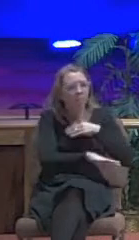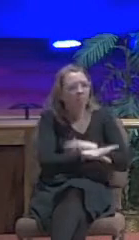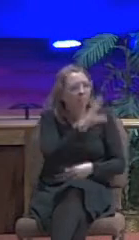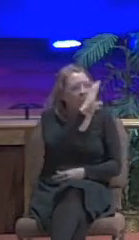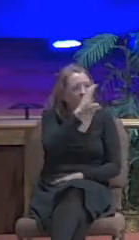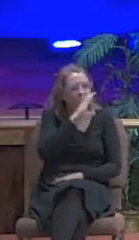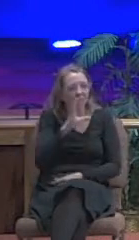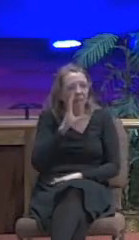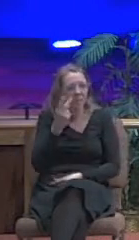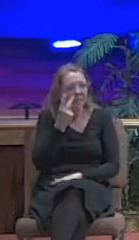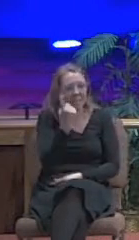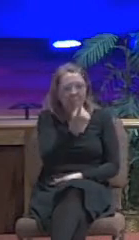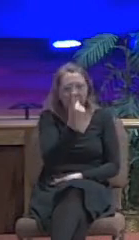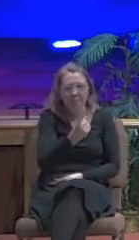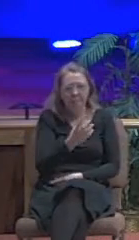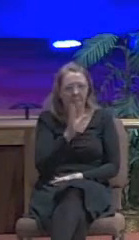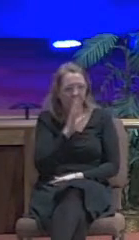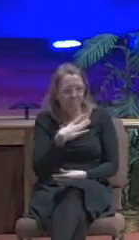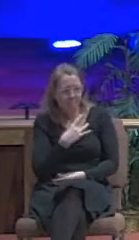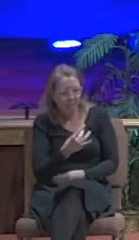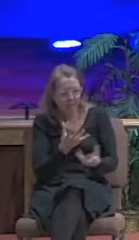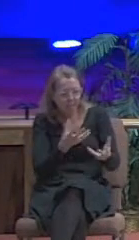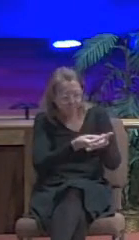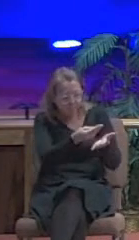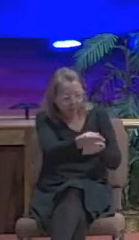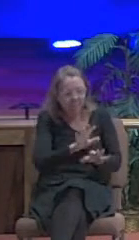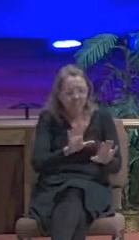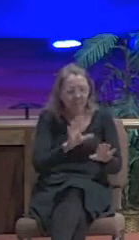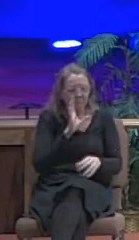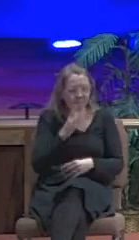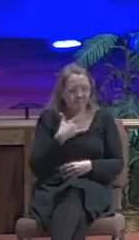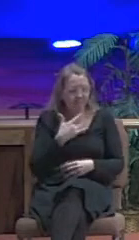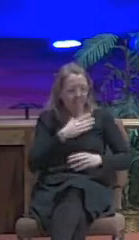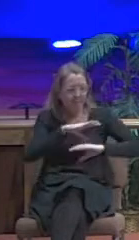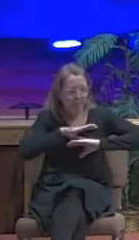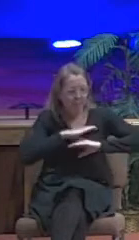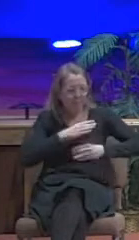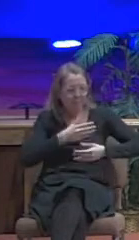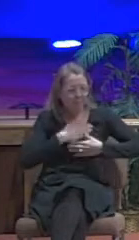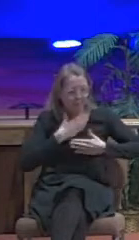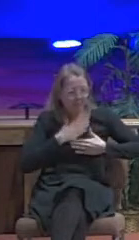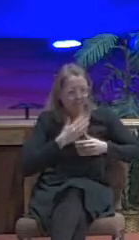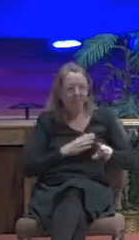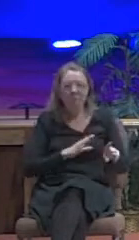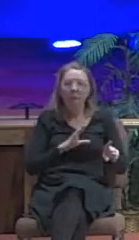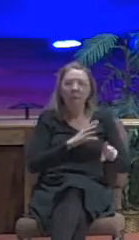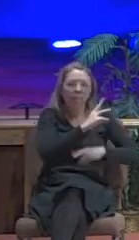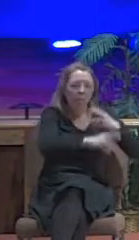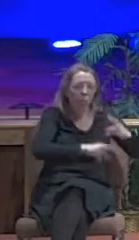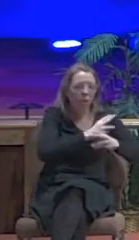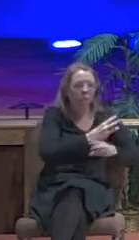But our world says, you're just depressed, or you're looking for happiness just by stuff.